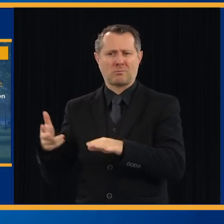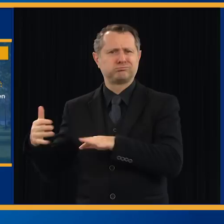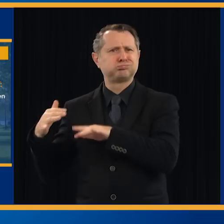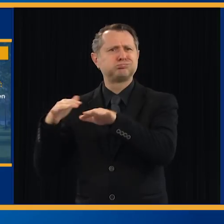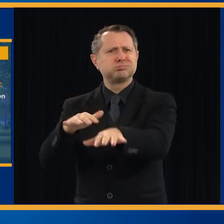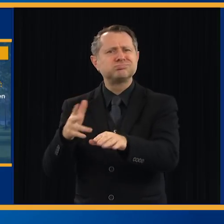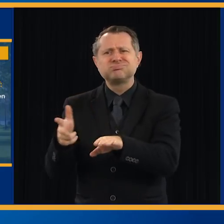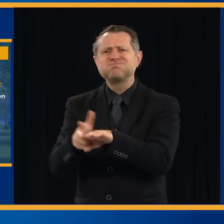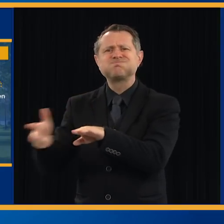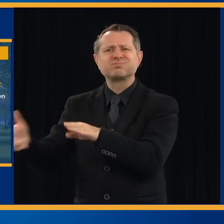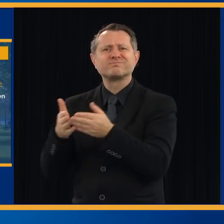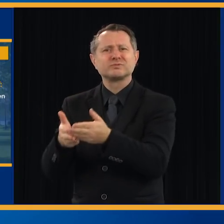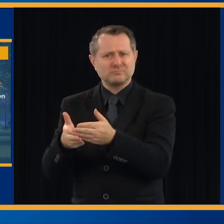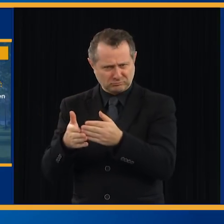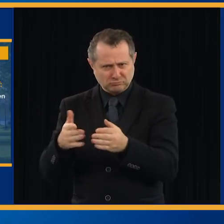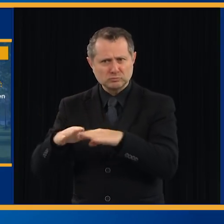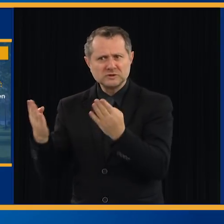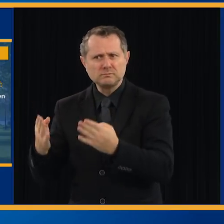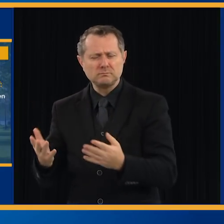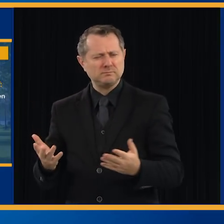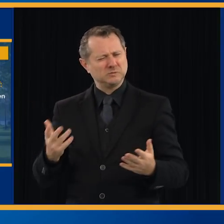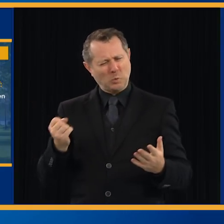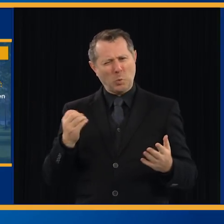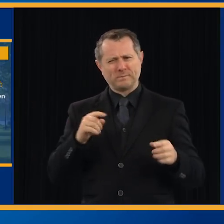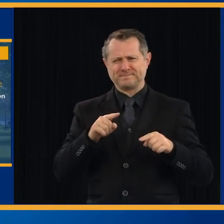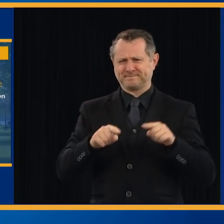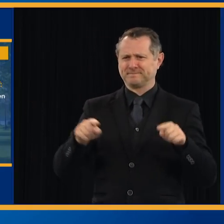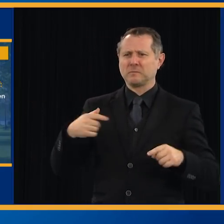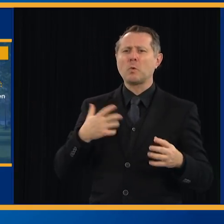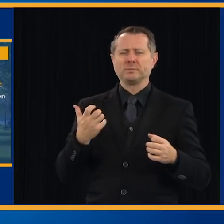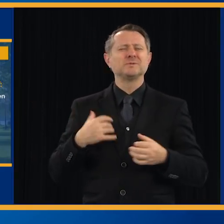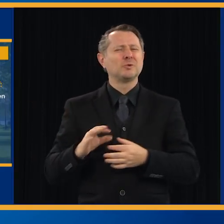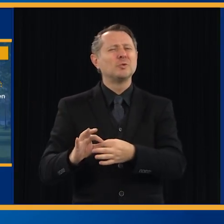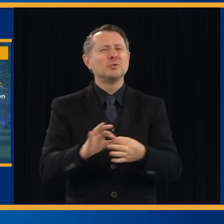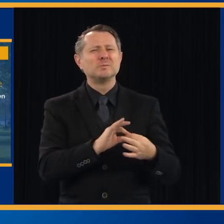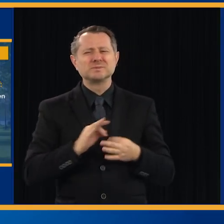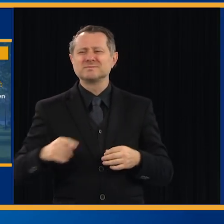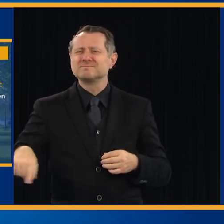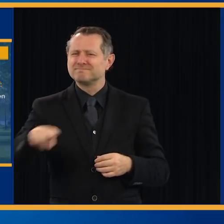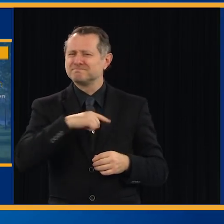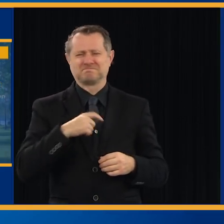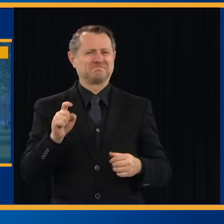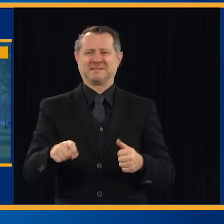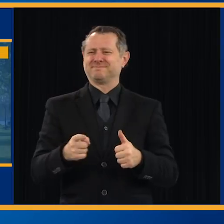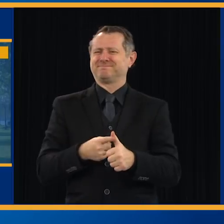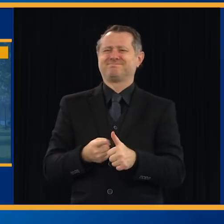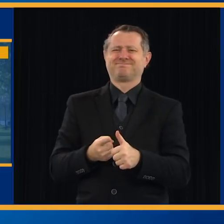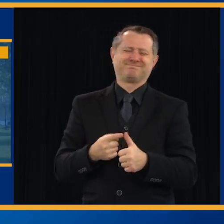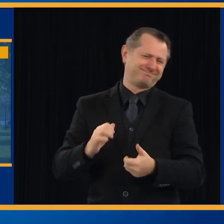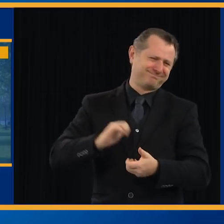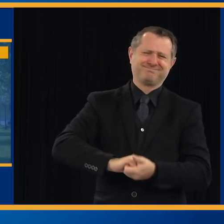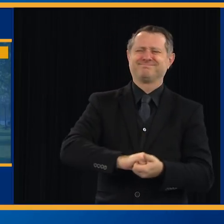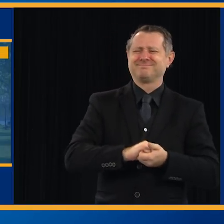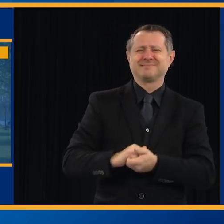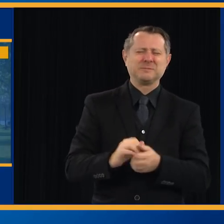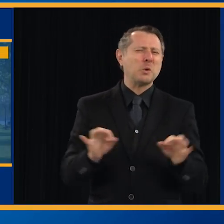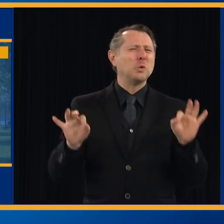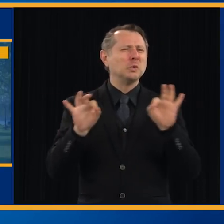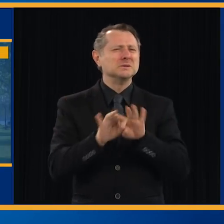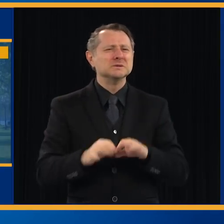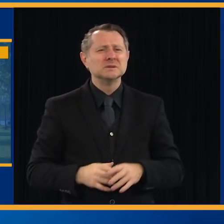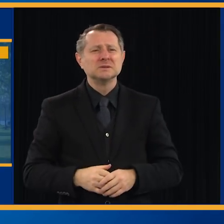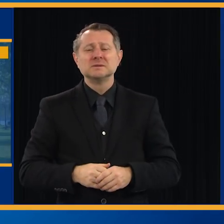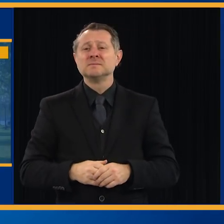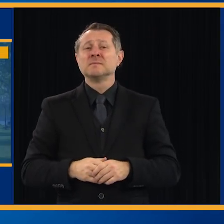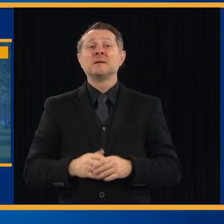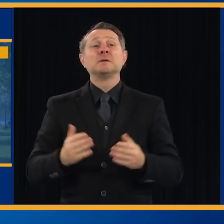New Jersey and New York also. So staying coordinated with our partners is very important. And it's important